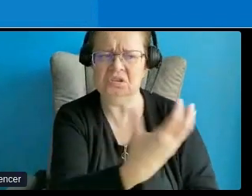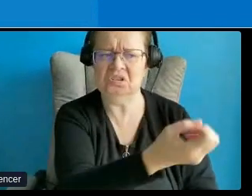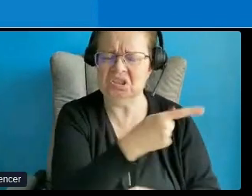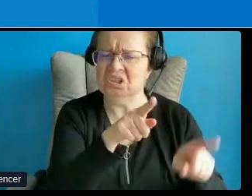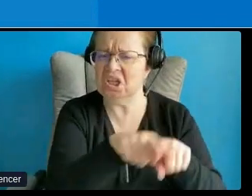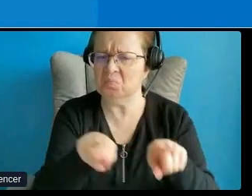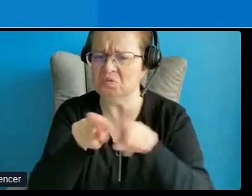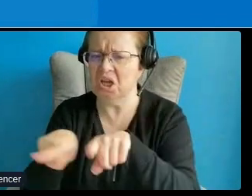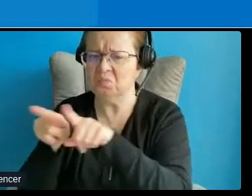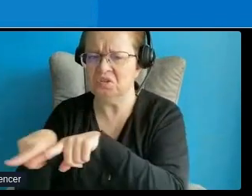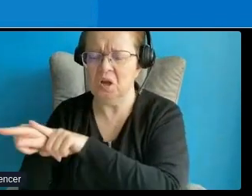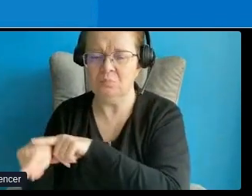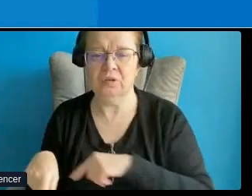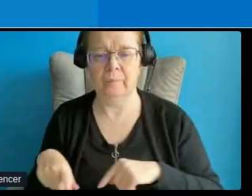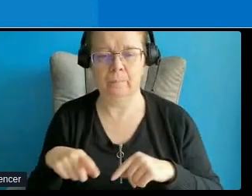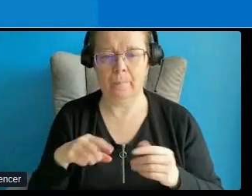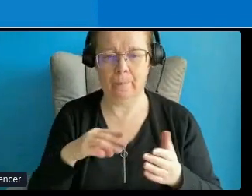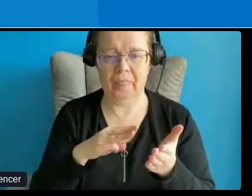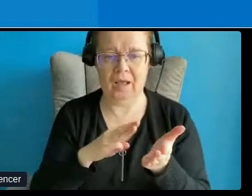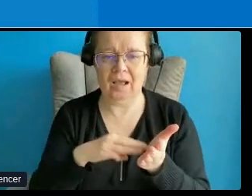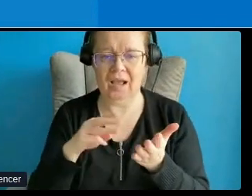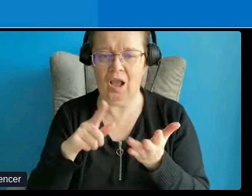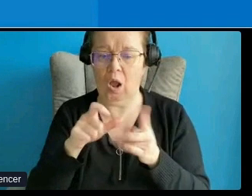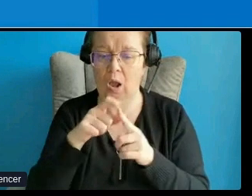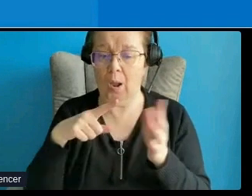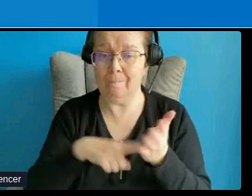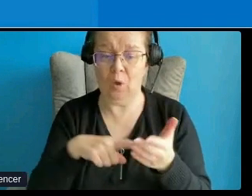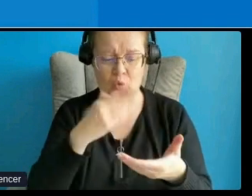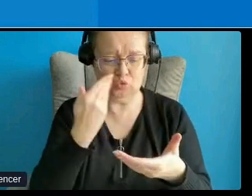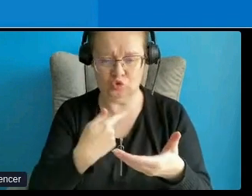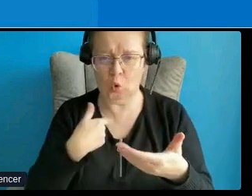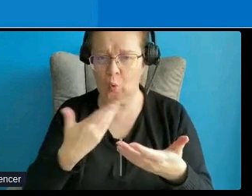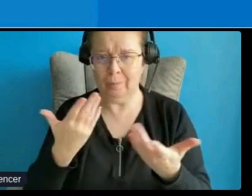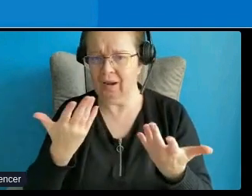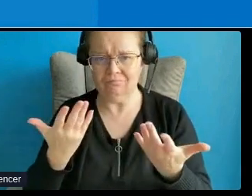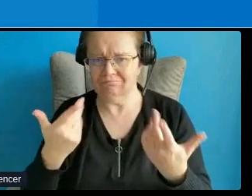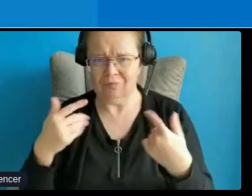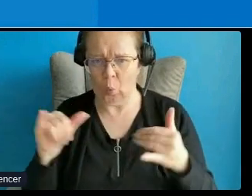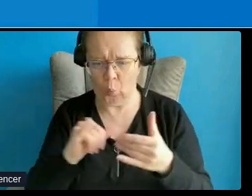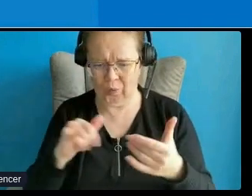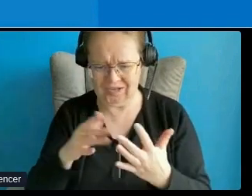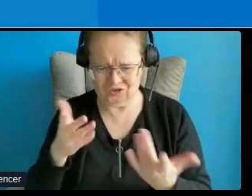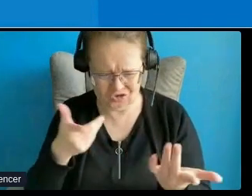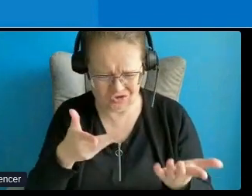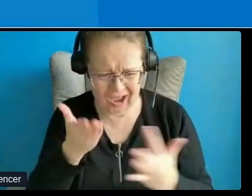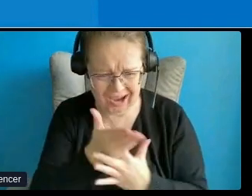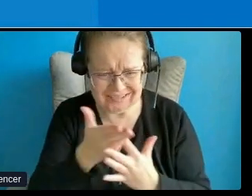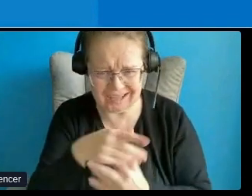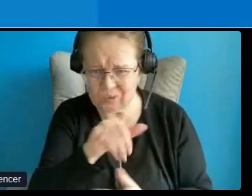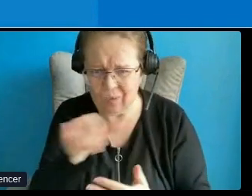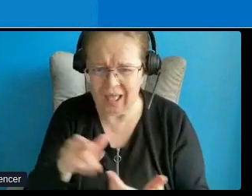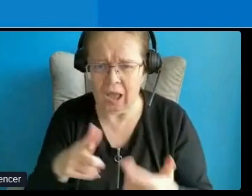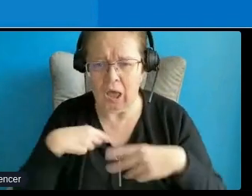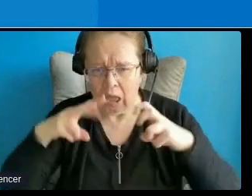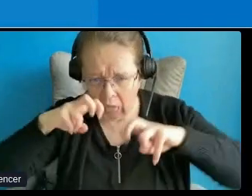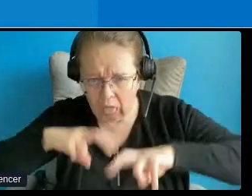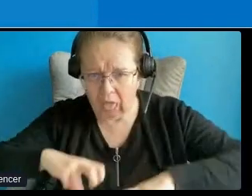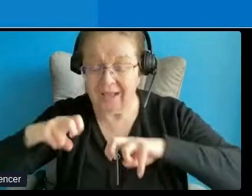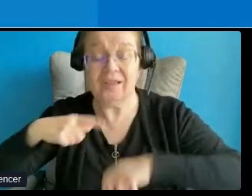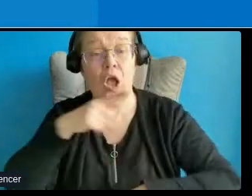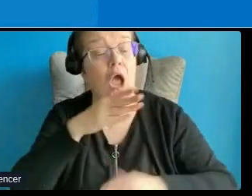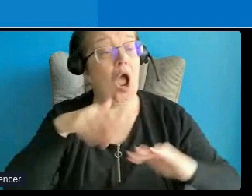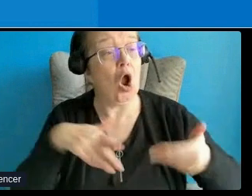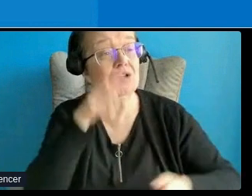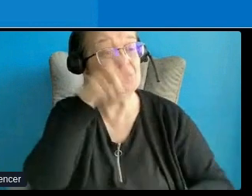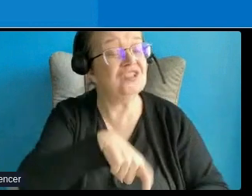the models did not show which had built-in accessibility, and it would have taken an age to trail through them. Even the customer service people didn't